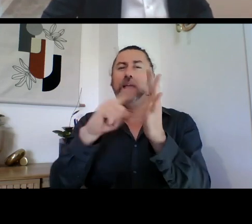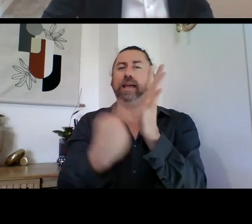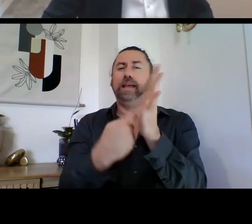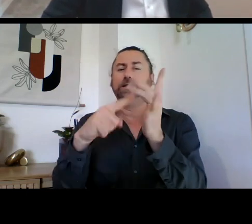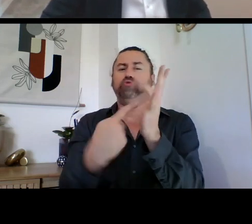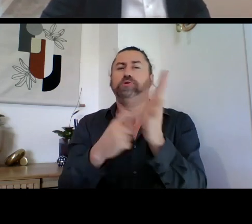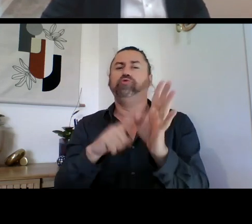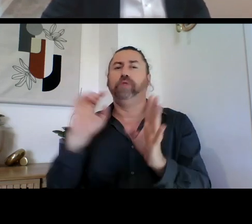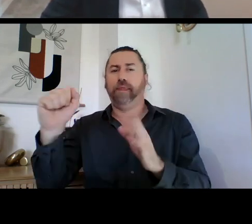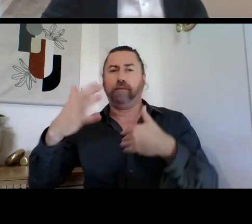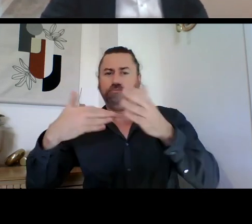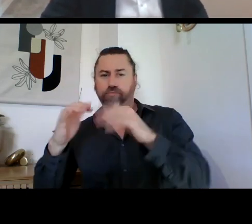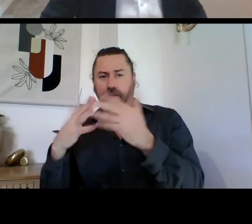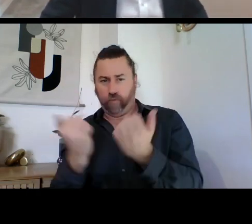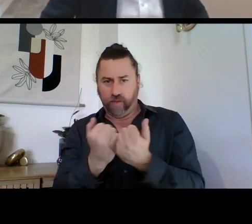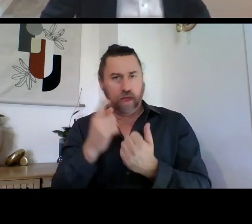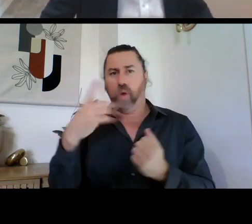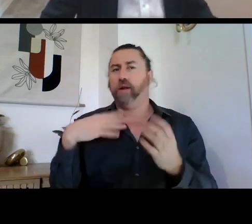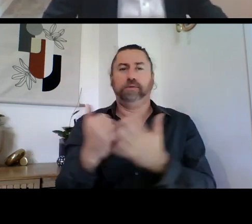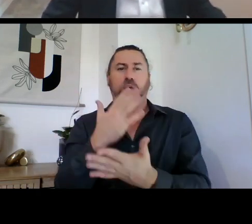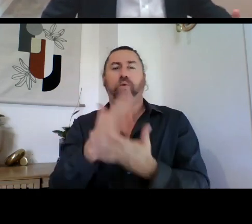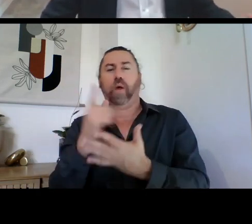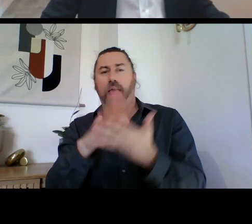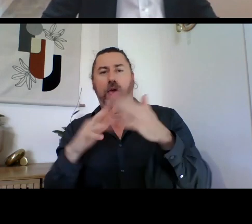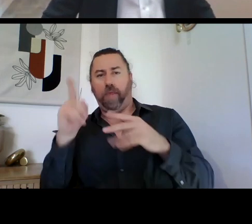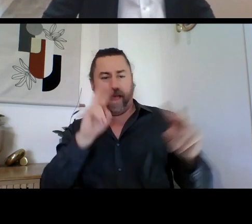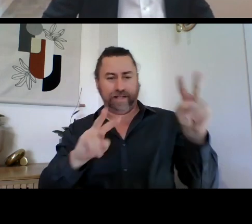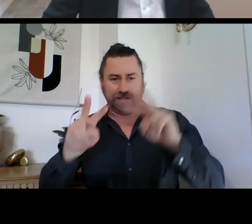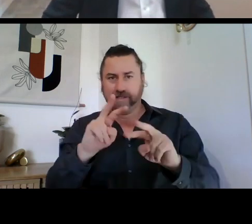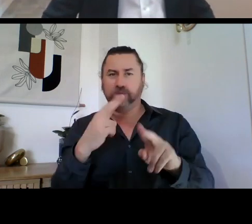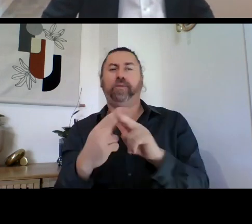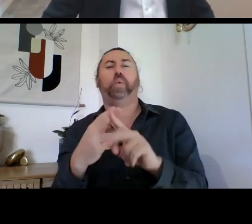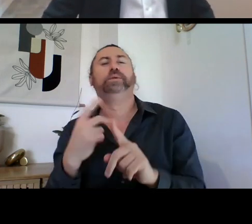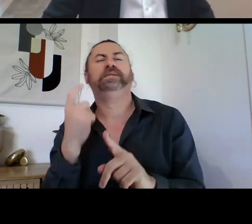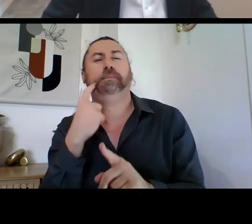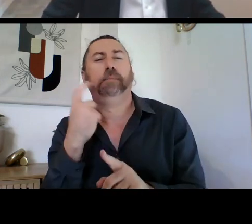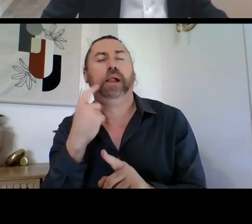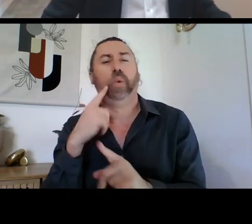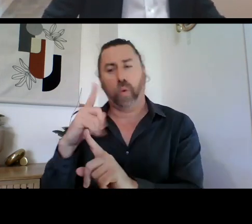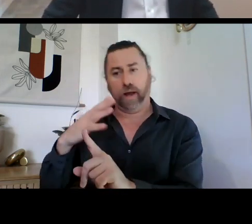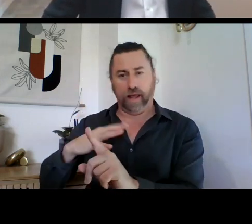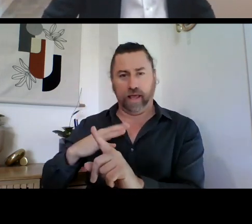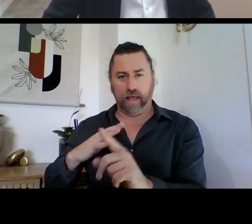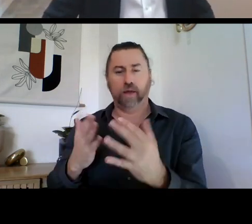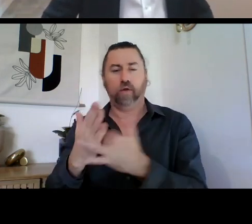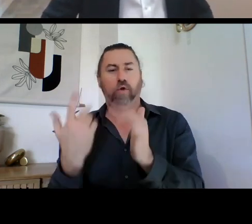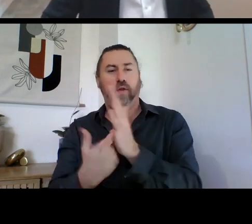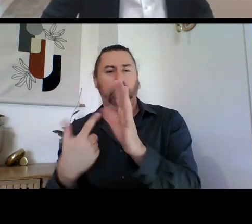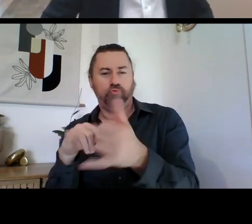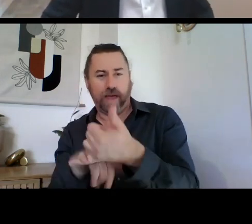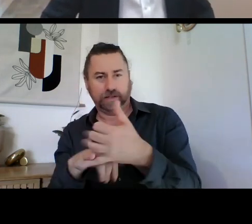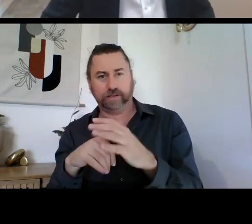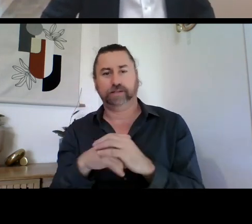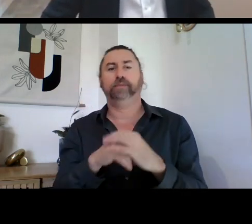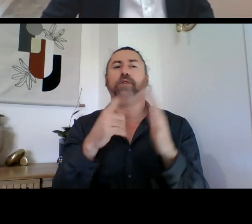with jurisdictions to ensure they are able to assess more people with simple needs that are currently assessed by the RAS. ACATs